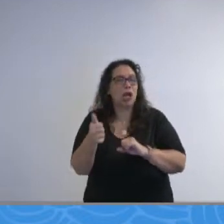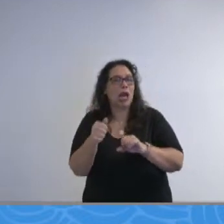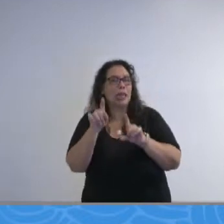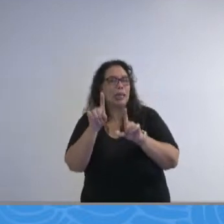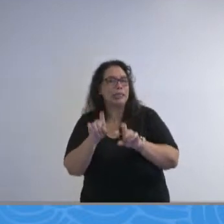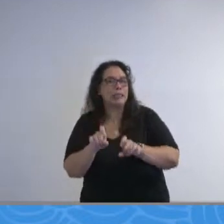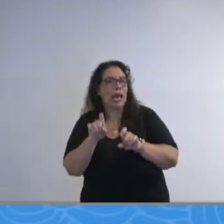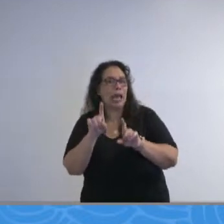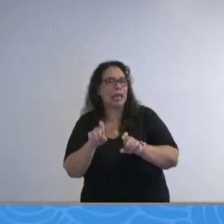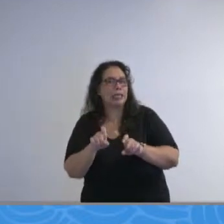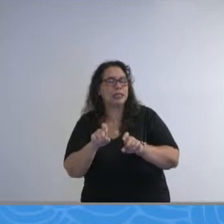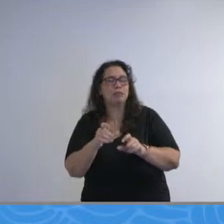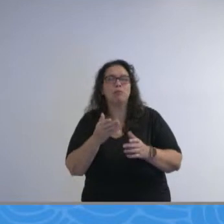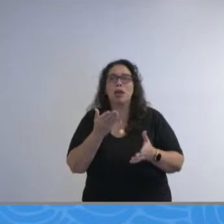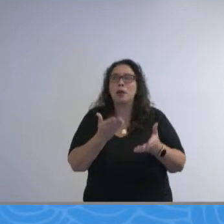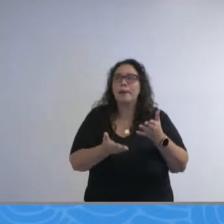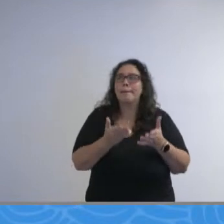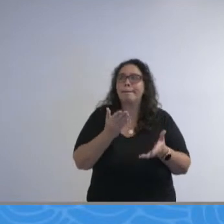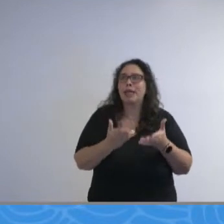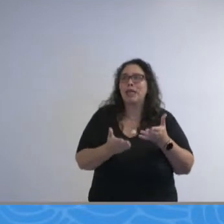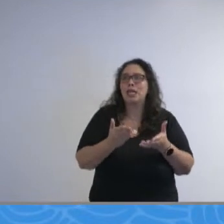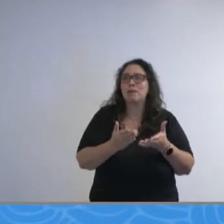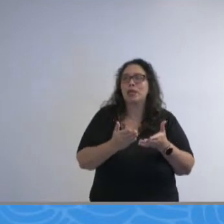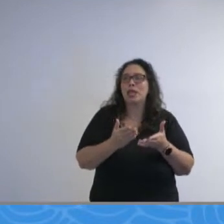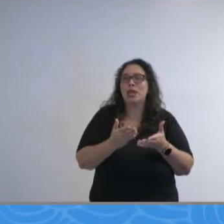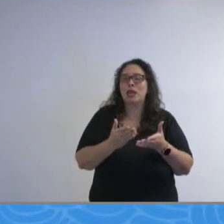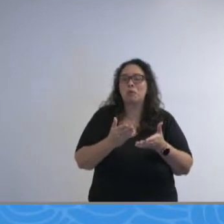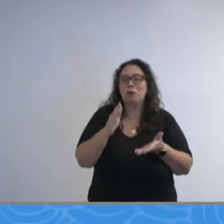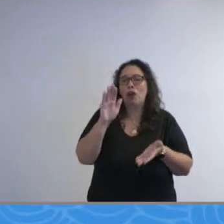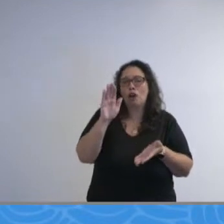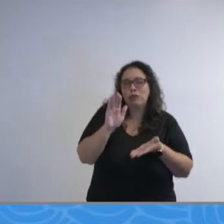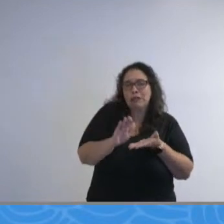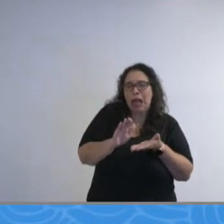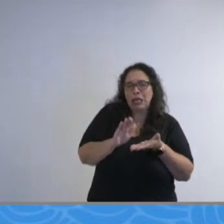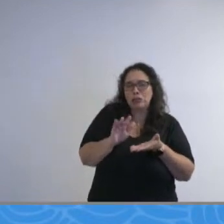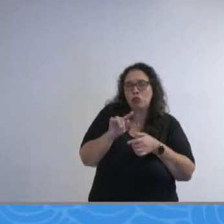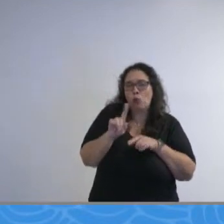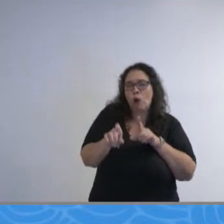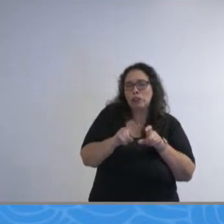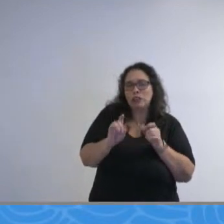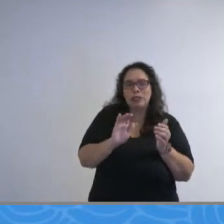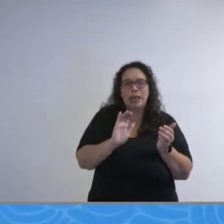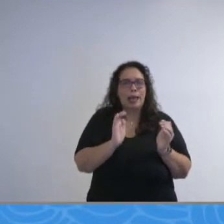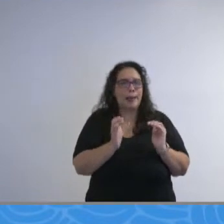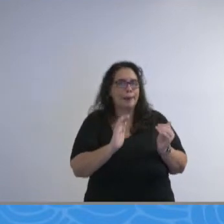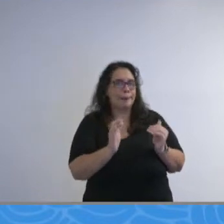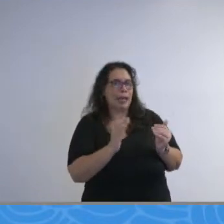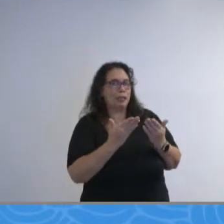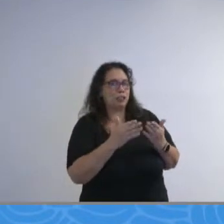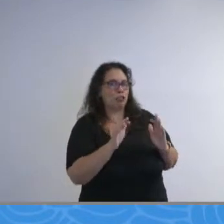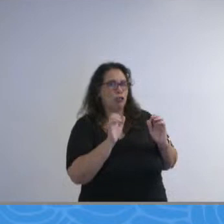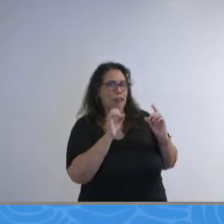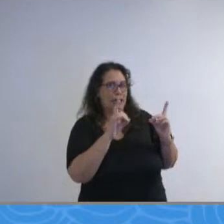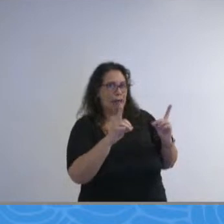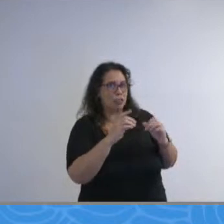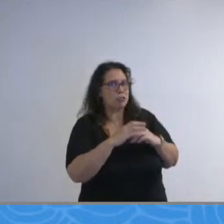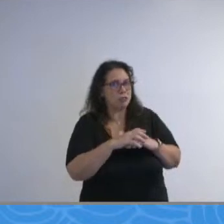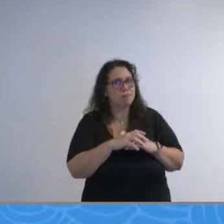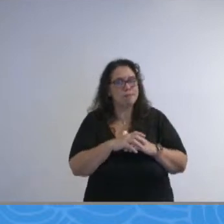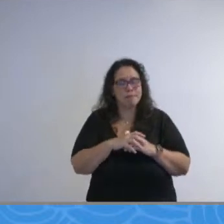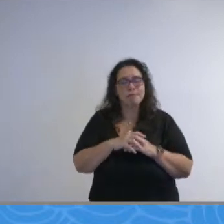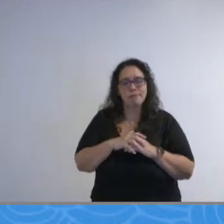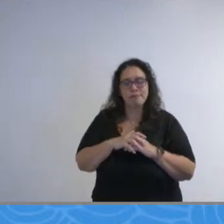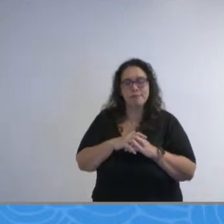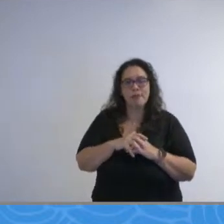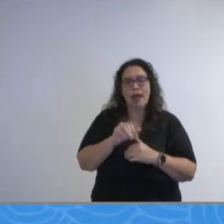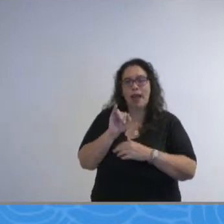have less questions in special education. Now the team of the IEP team